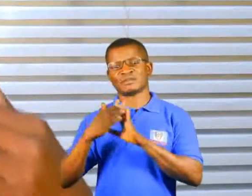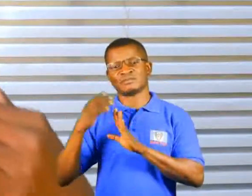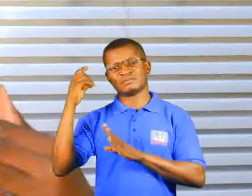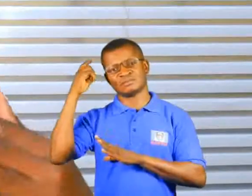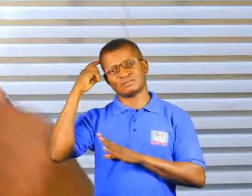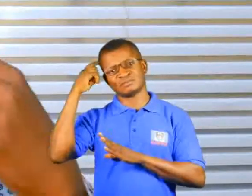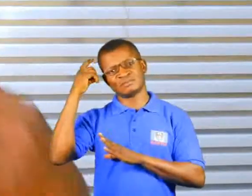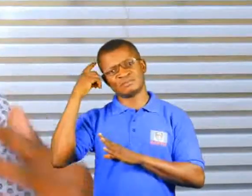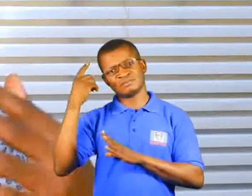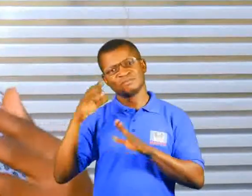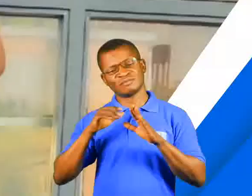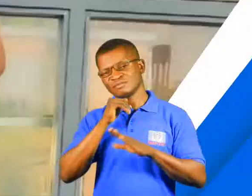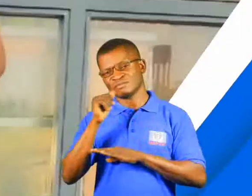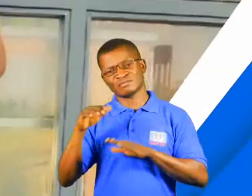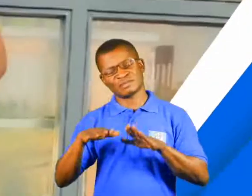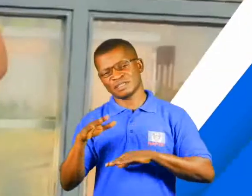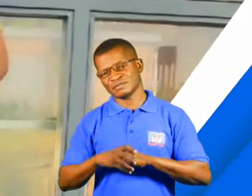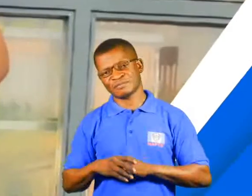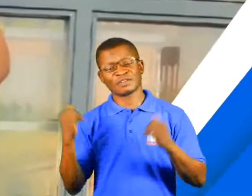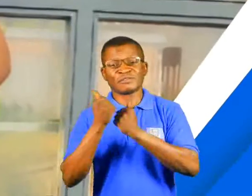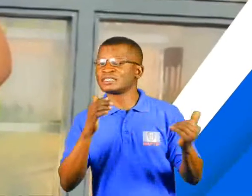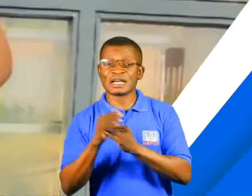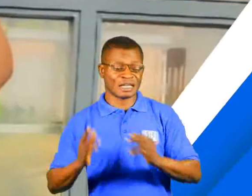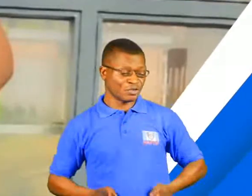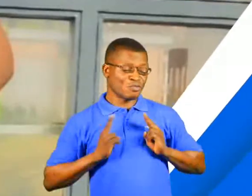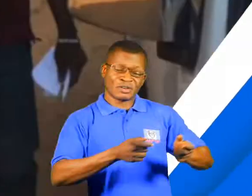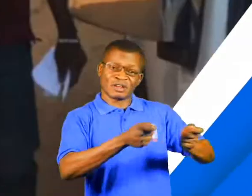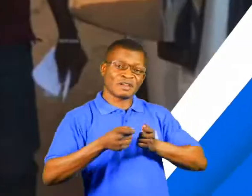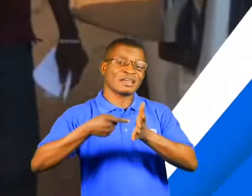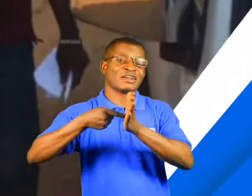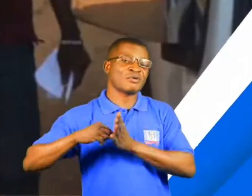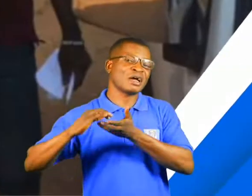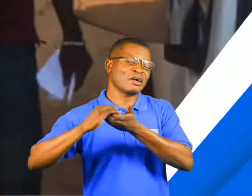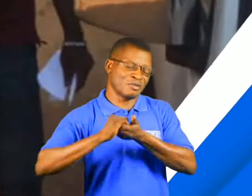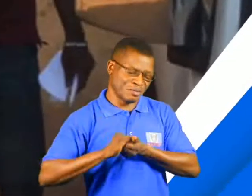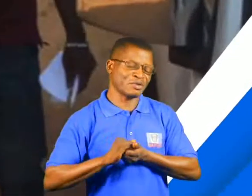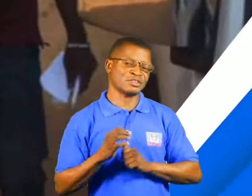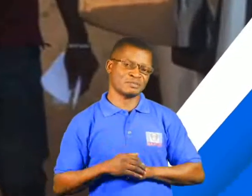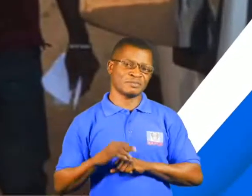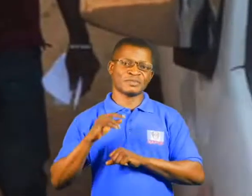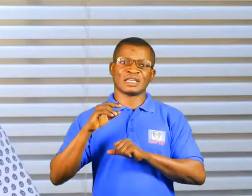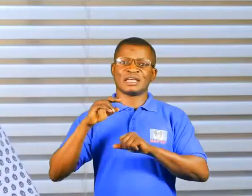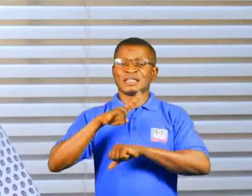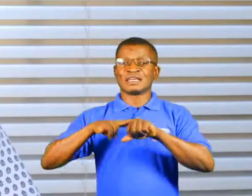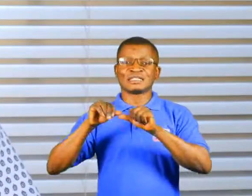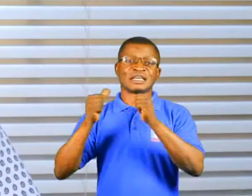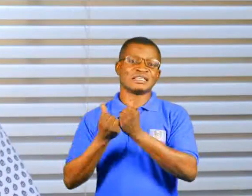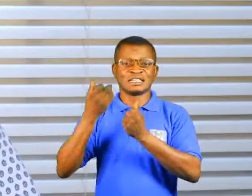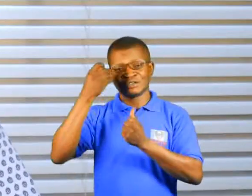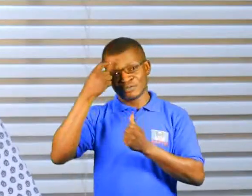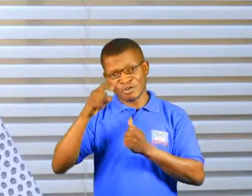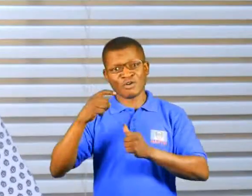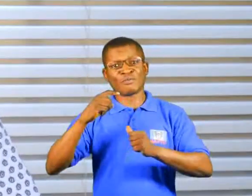came mentally unstable. The fight against human trafficking requires collaboration. The National Agency